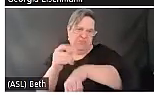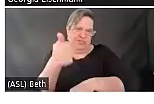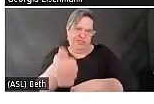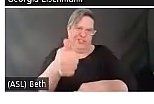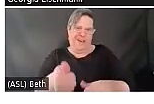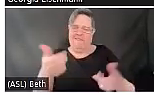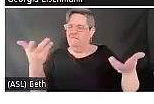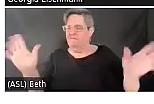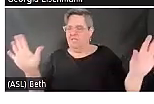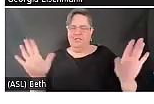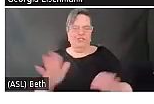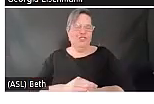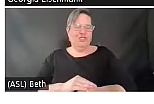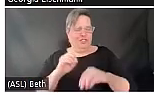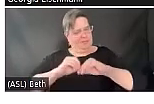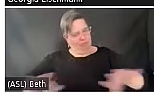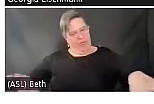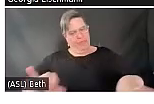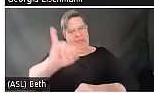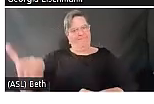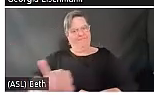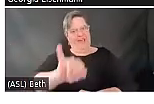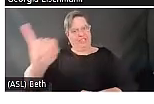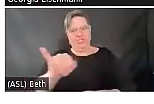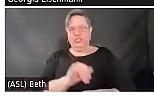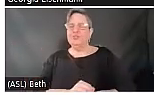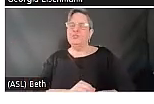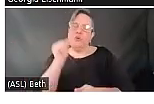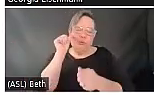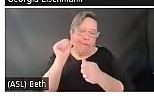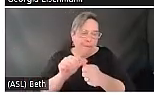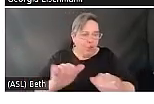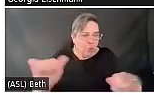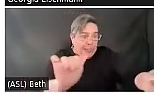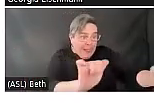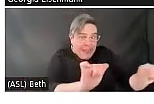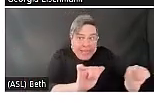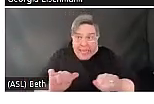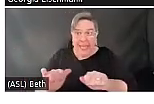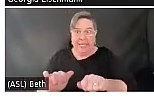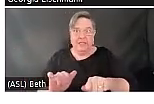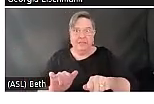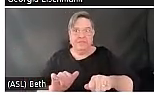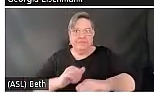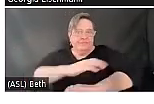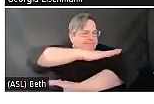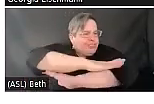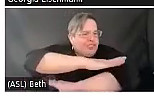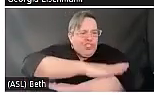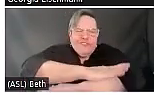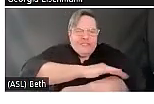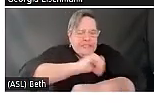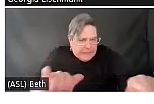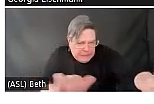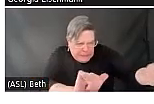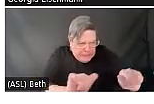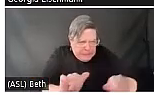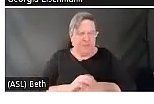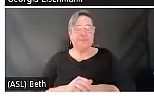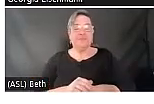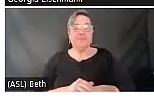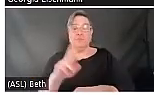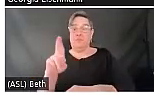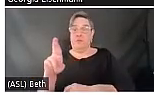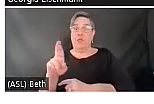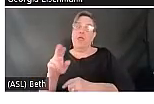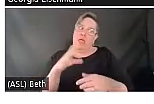lead you to believe then cleaning those surfaces is important, and also hand hygiene is really important. I will say that RSV is one of the hardier